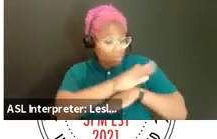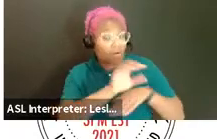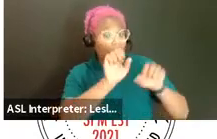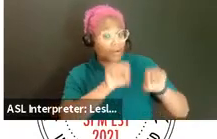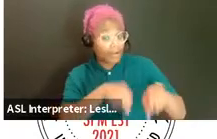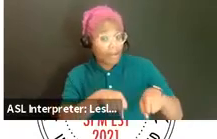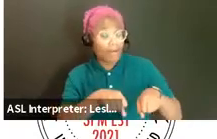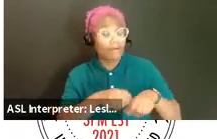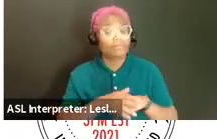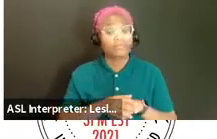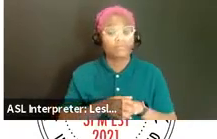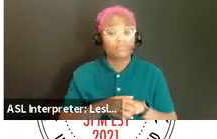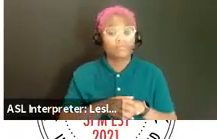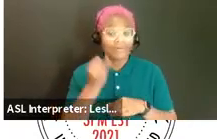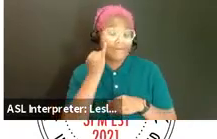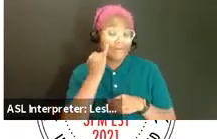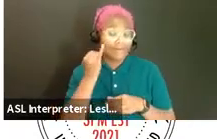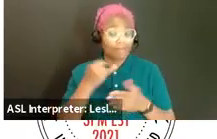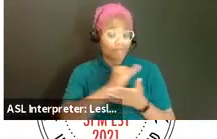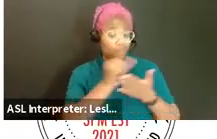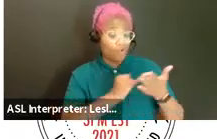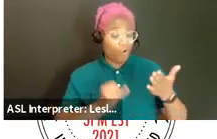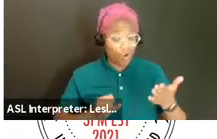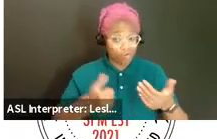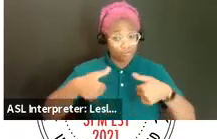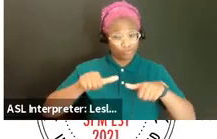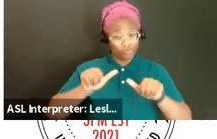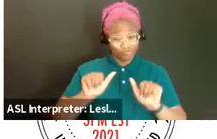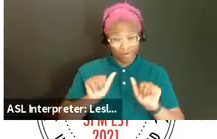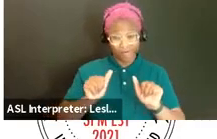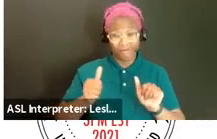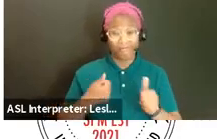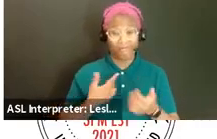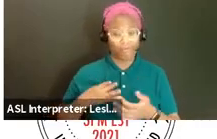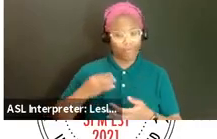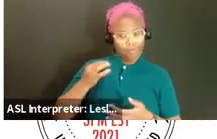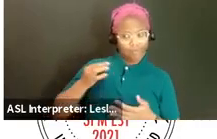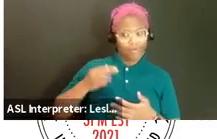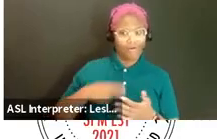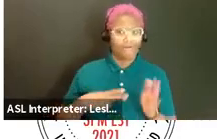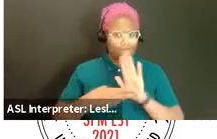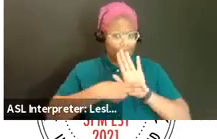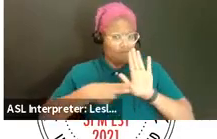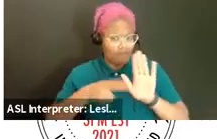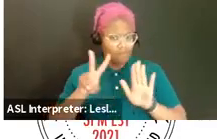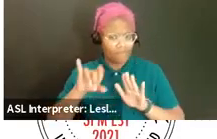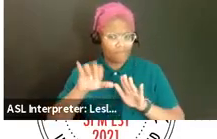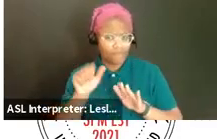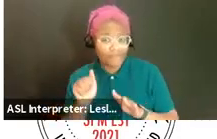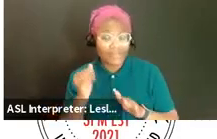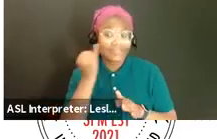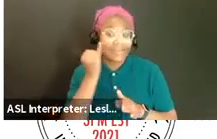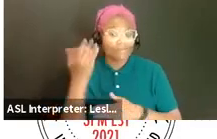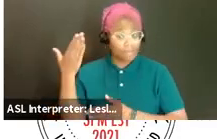you're applying, if an artist is applying for a visa classification that they already